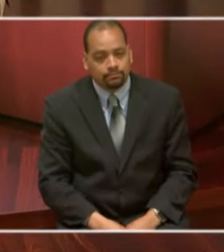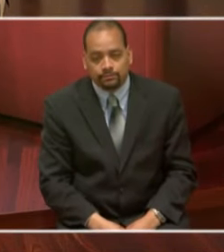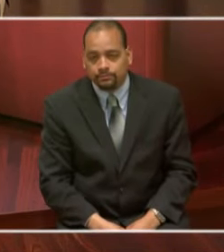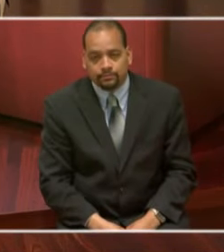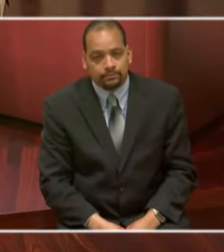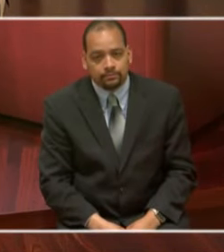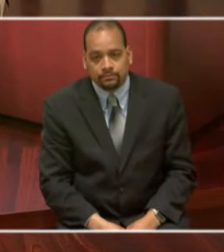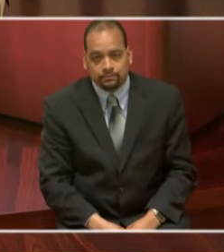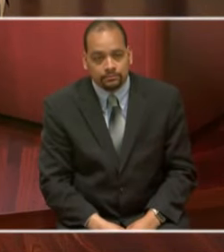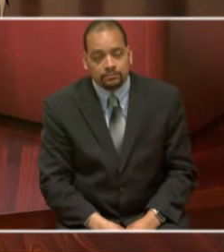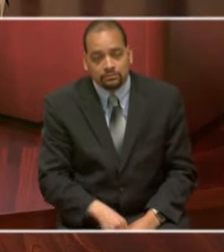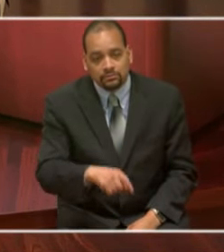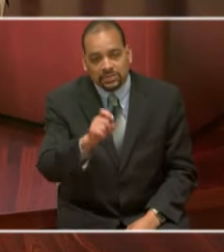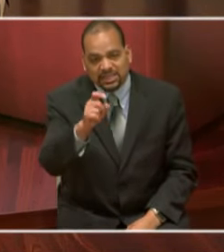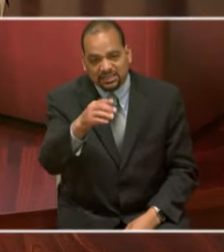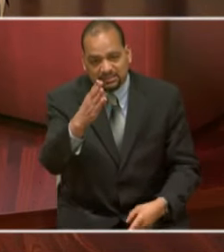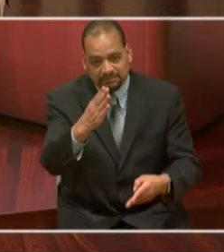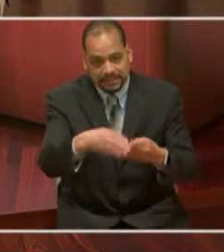shoes.